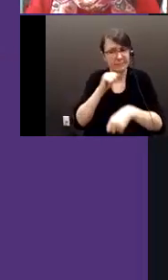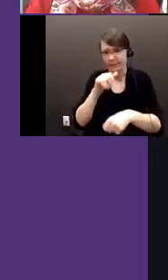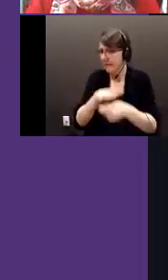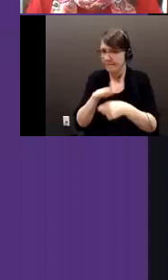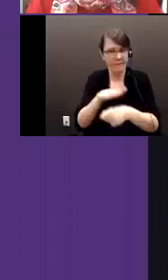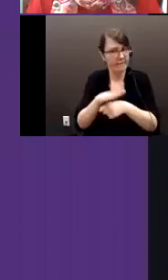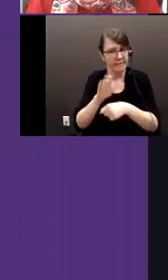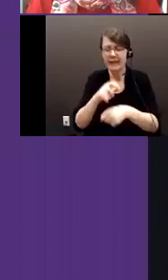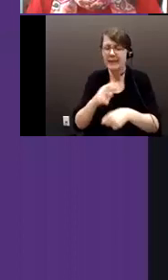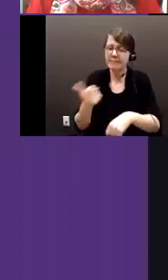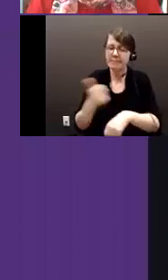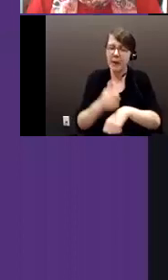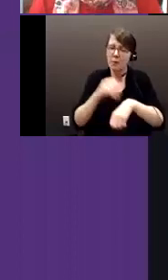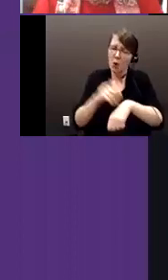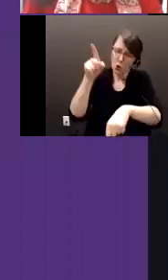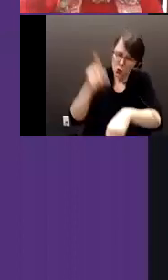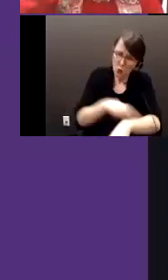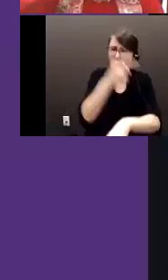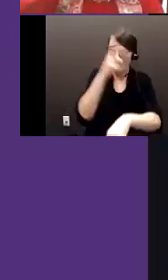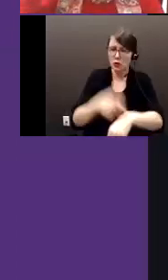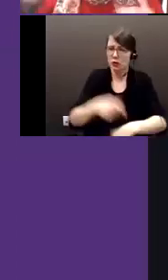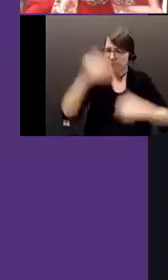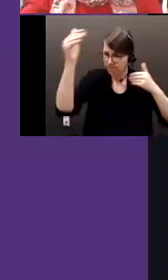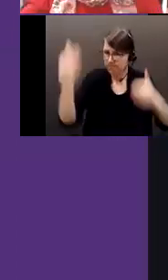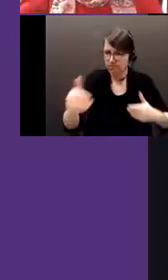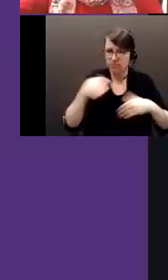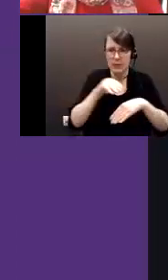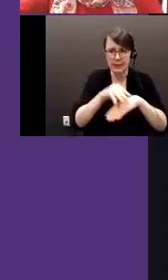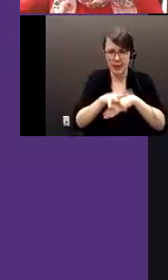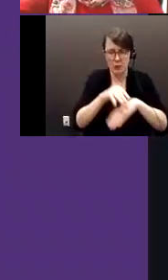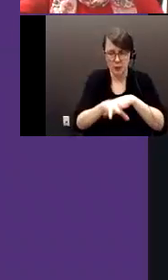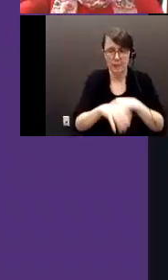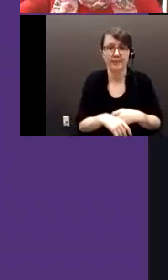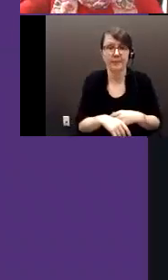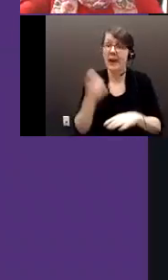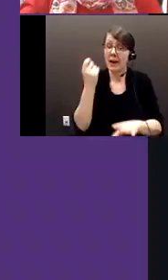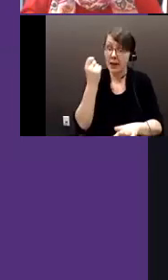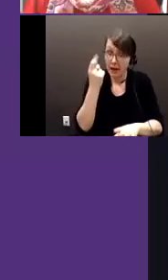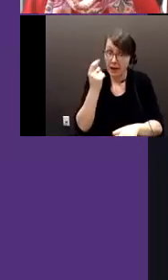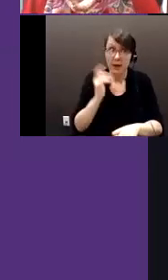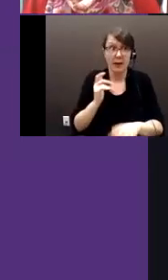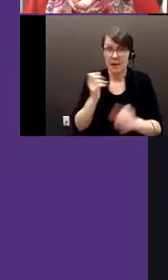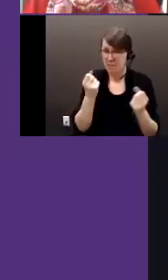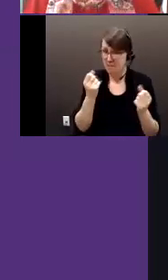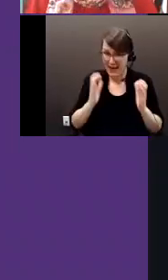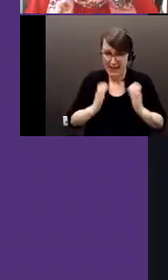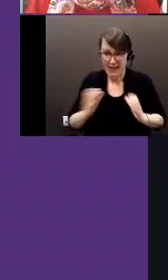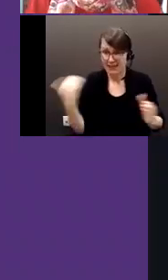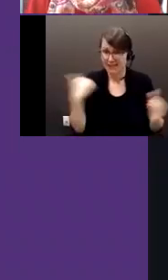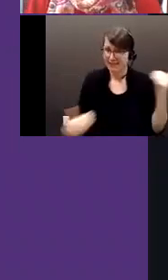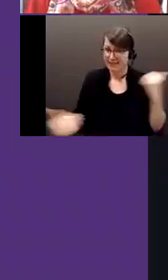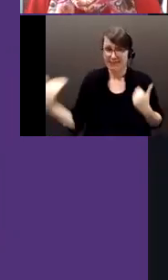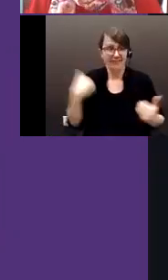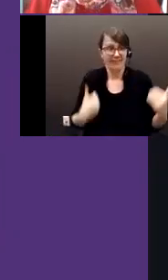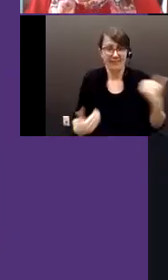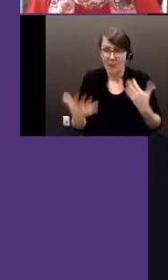years ago, as our waiting list grew and grew and grew and grew, and folks were sitting on our wait